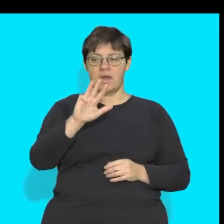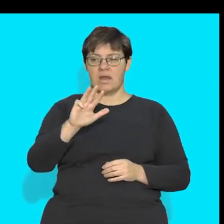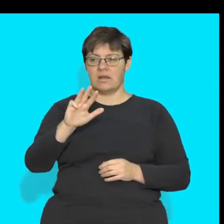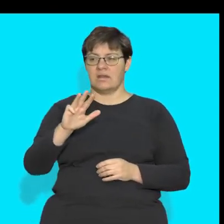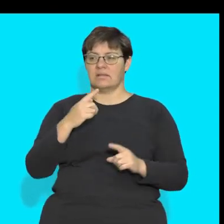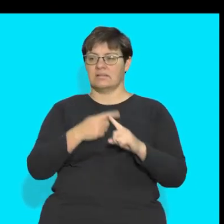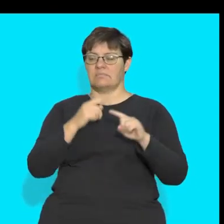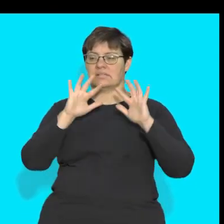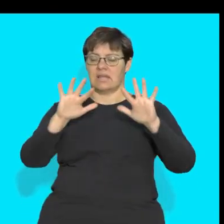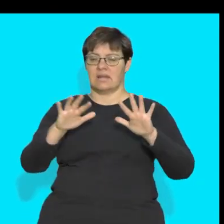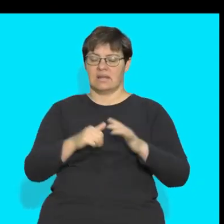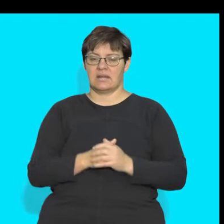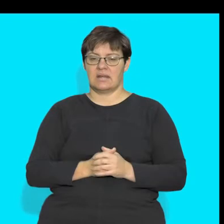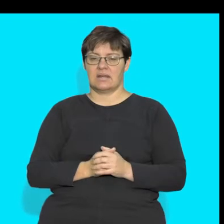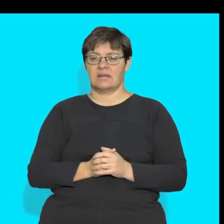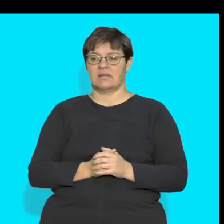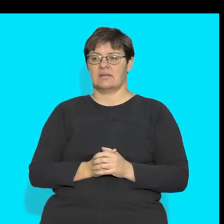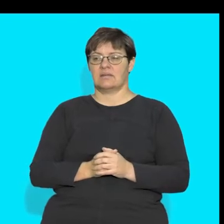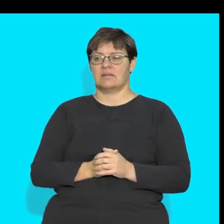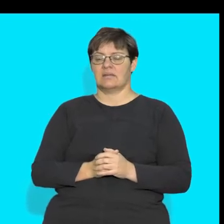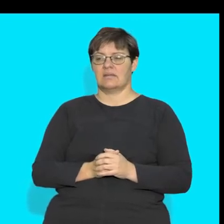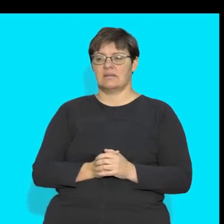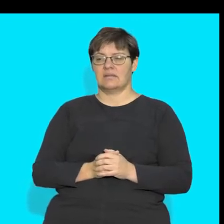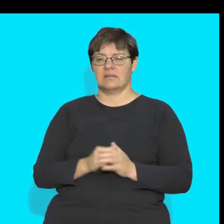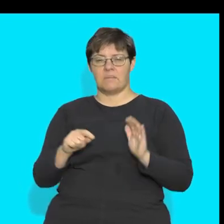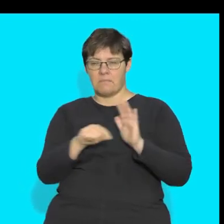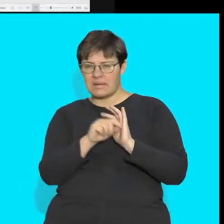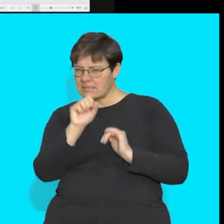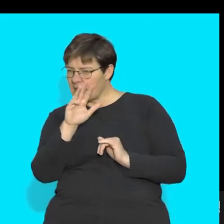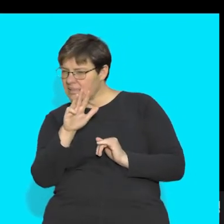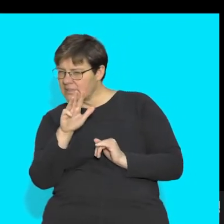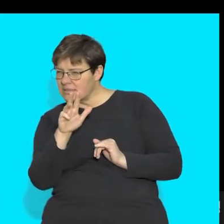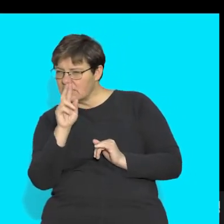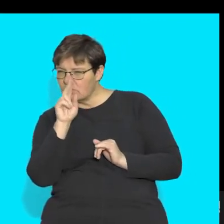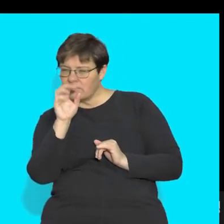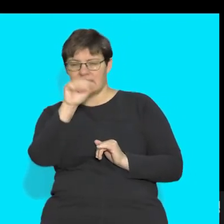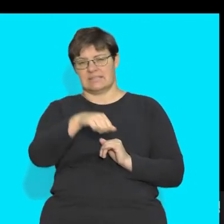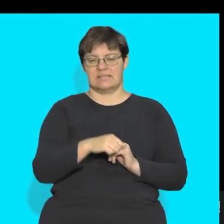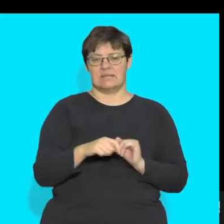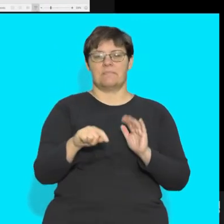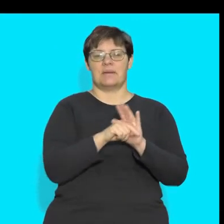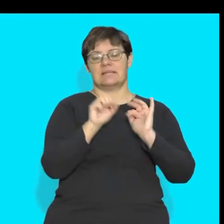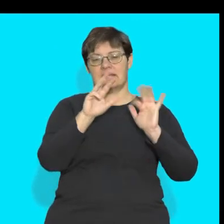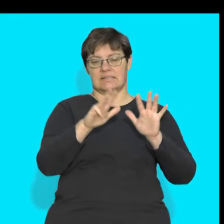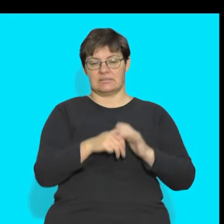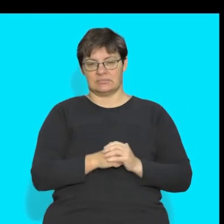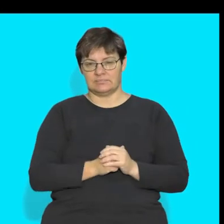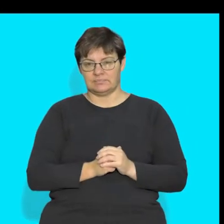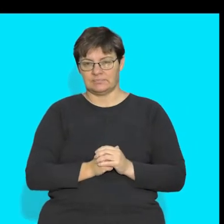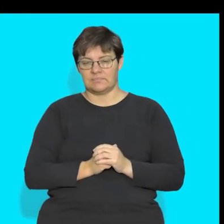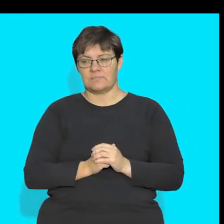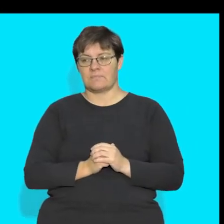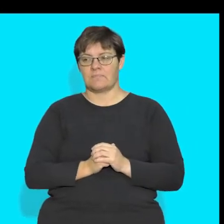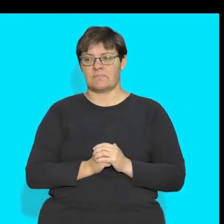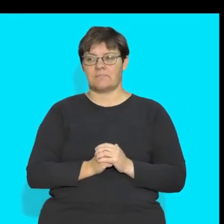4,09 times 10 to the minus 19. I think that's what we saw. Yep, to the minus 19.